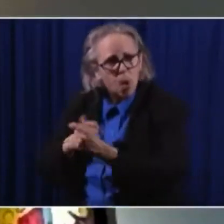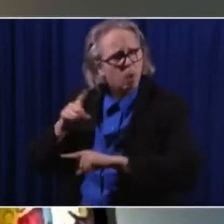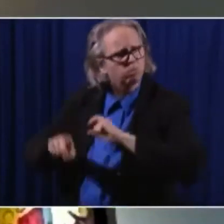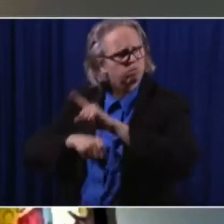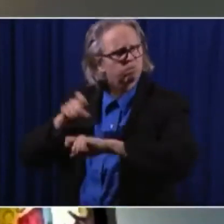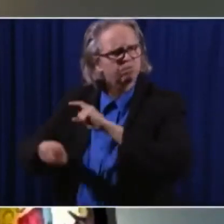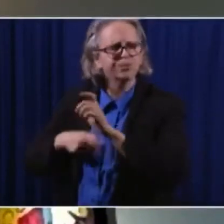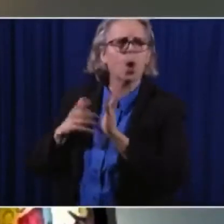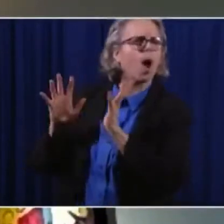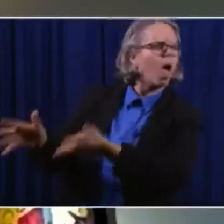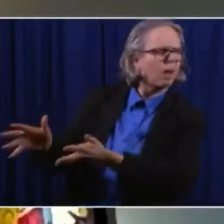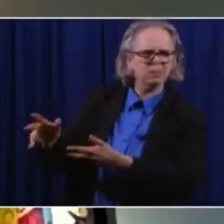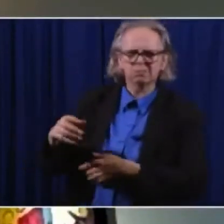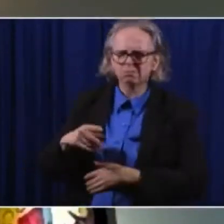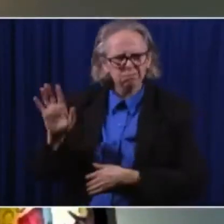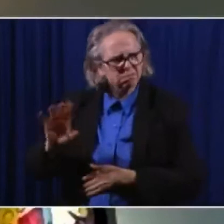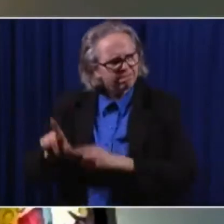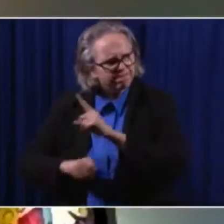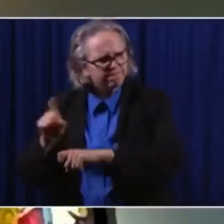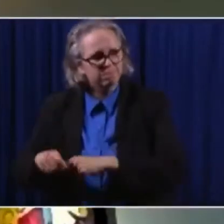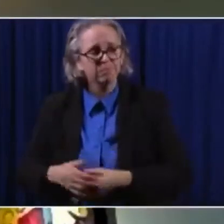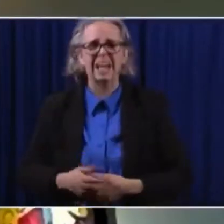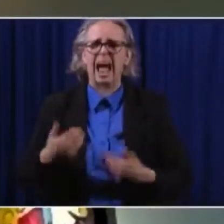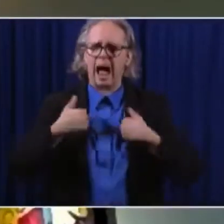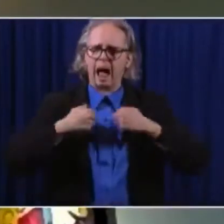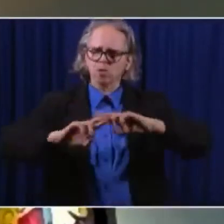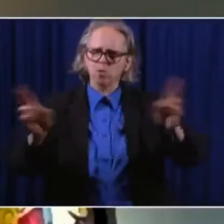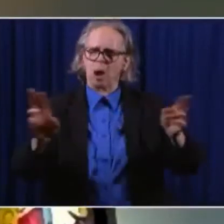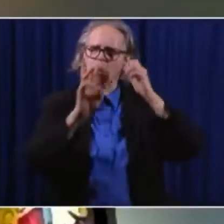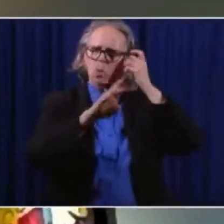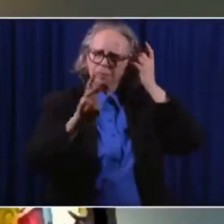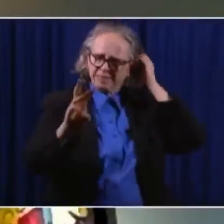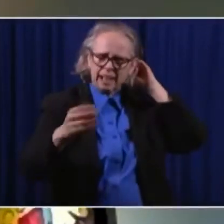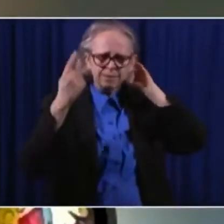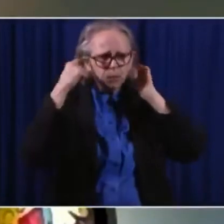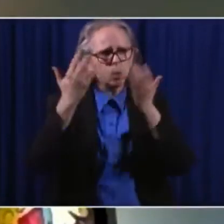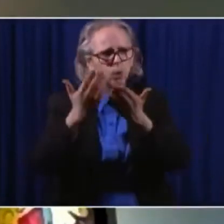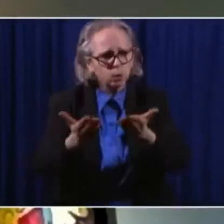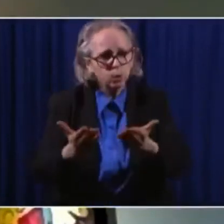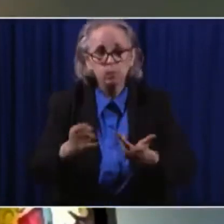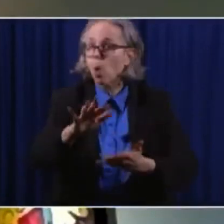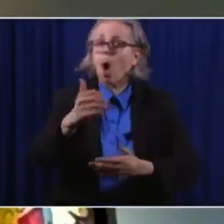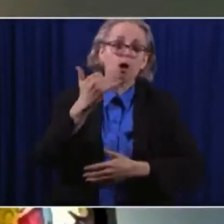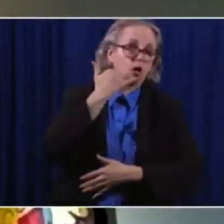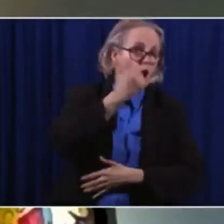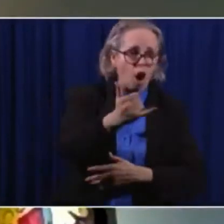can go to takechargeohio.org, or you can again call the Ohio Care Line at